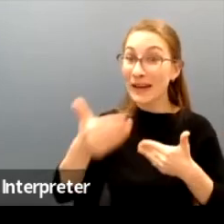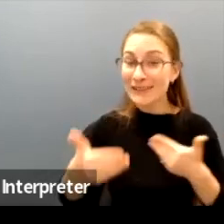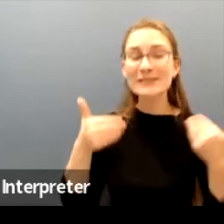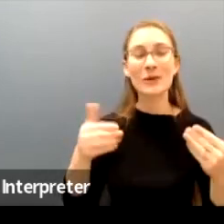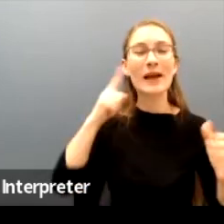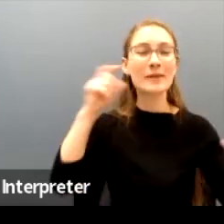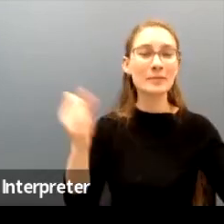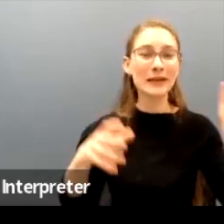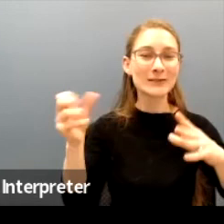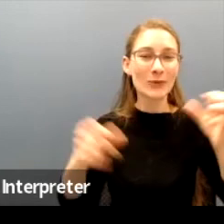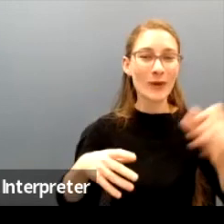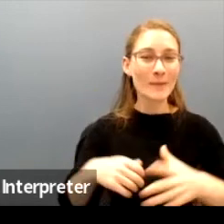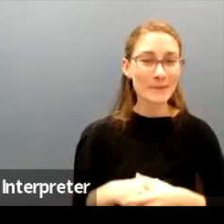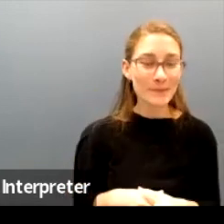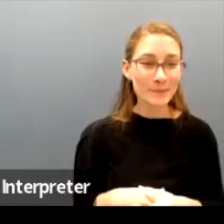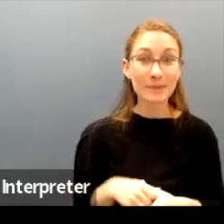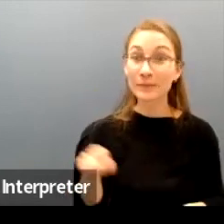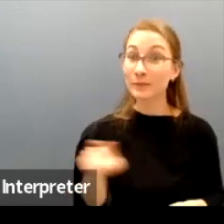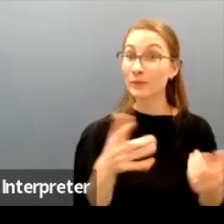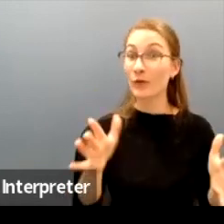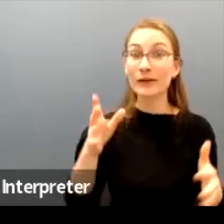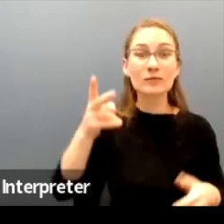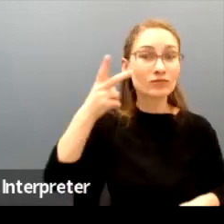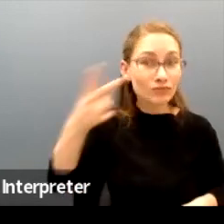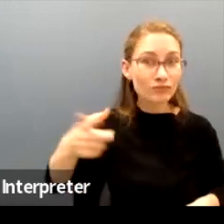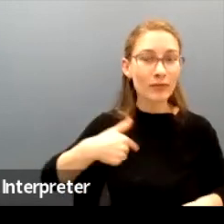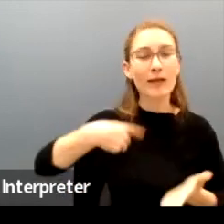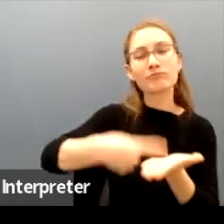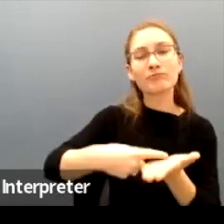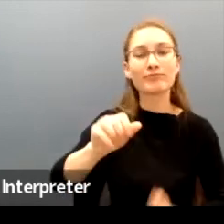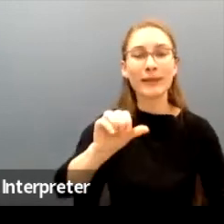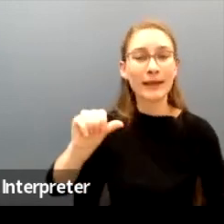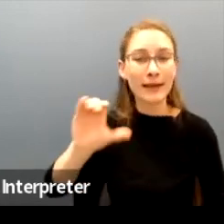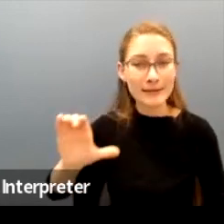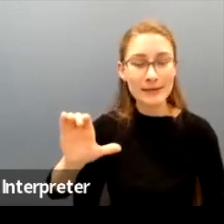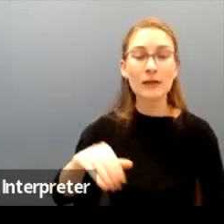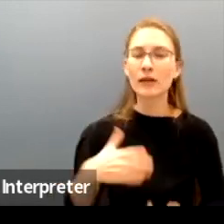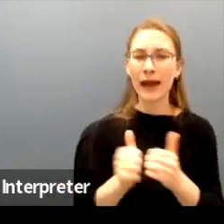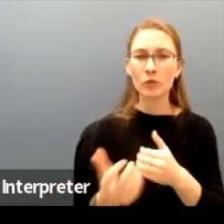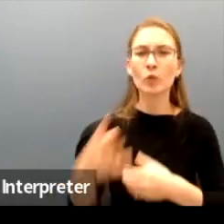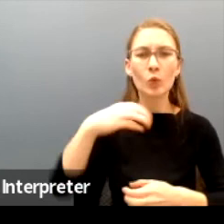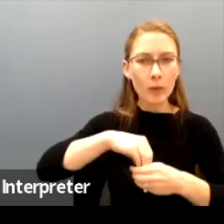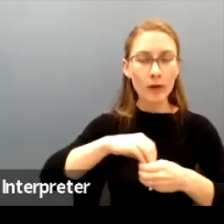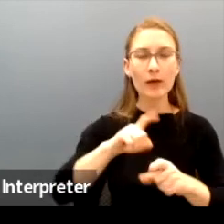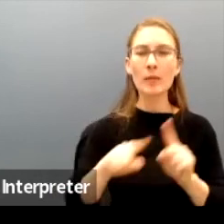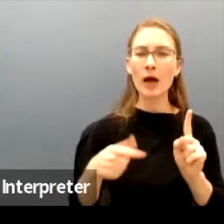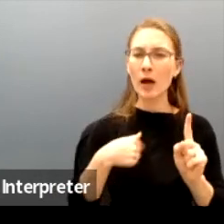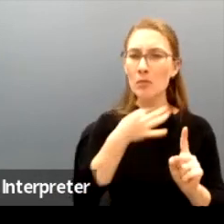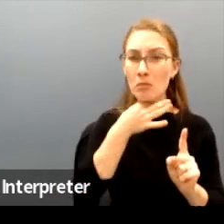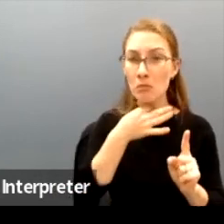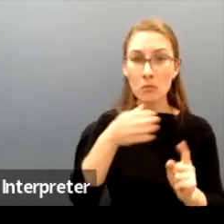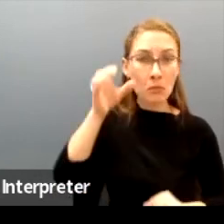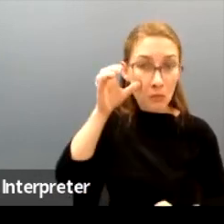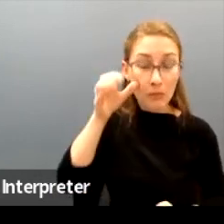kind of heard me talk a little bit about AAC and how to incorporate it, but I want to know if you're facing any challenges right now using